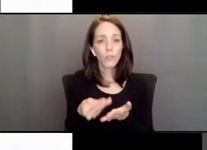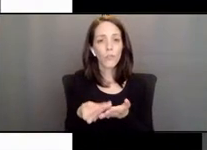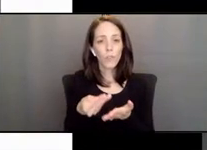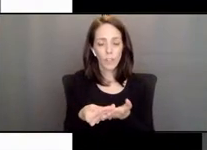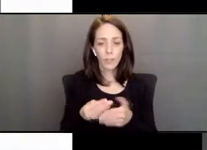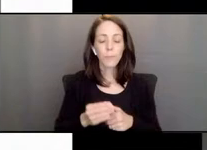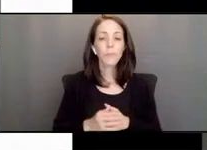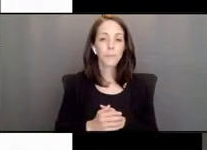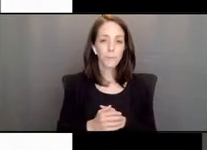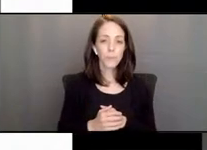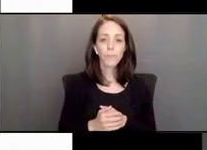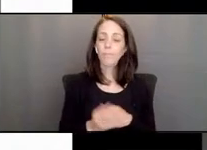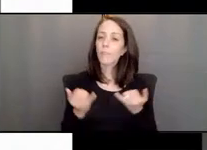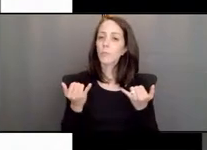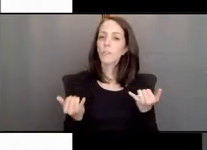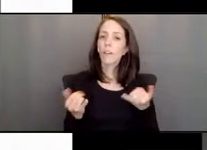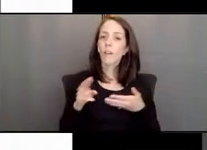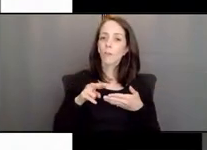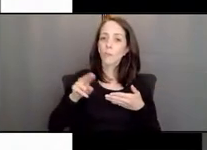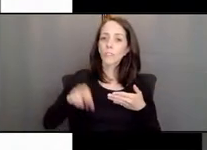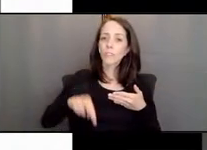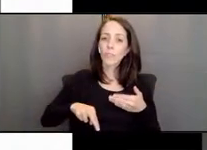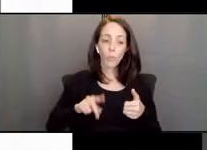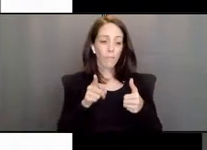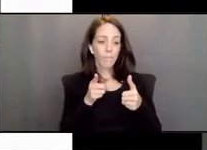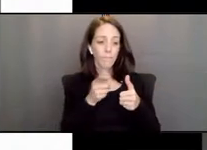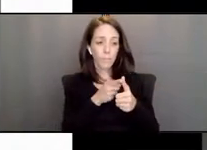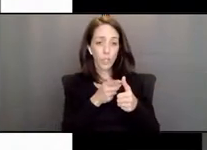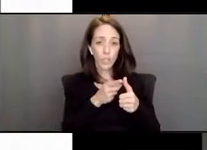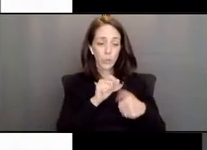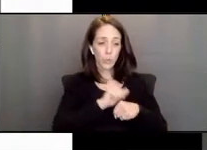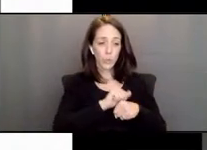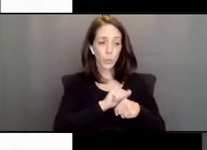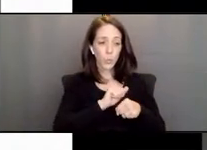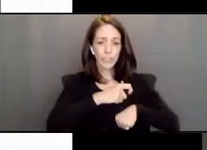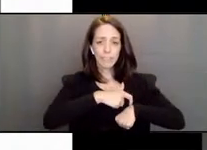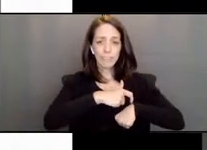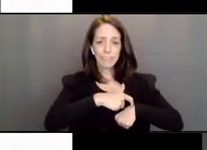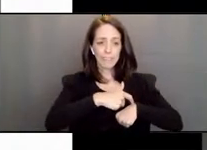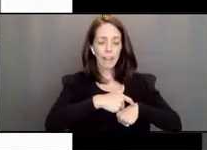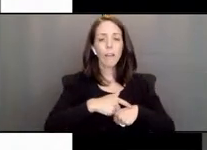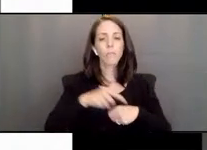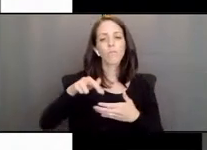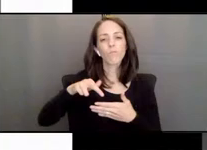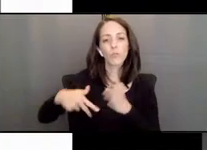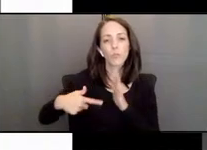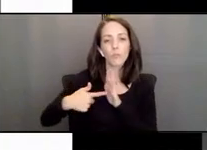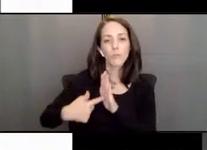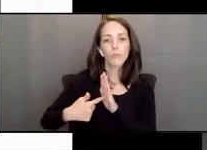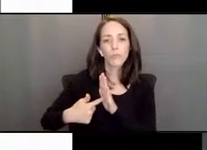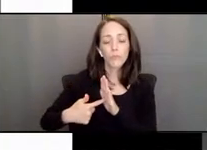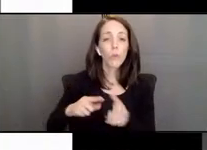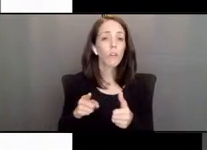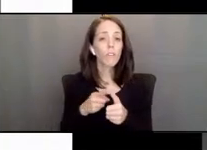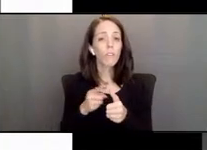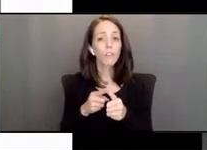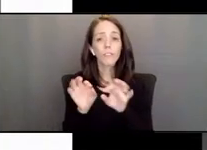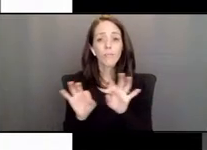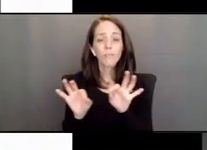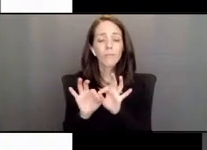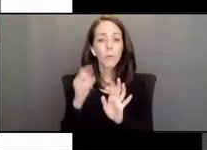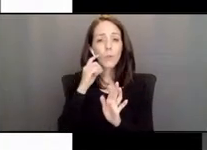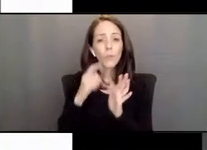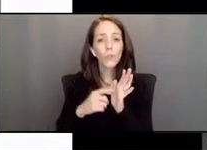So here's the result of that first tranche of work. I would ask you to begin by noting the key in the upper right-hand corner